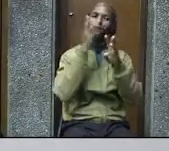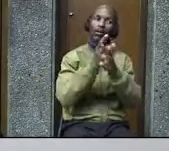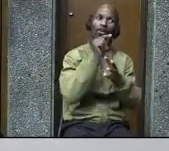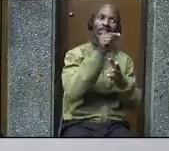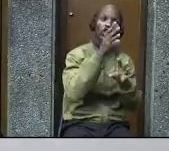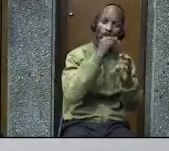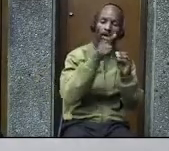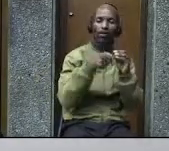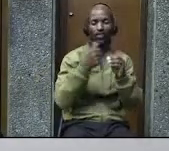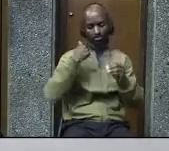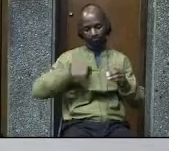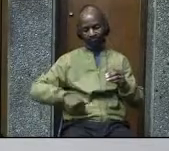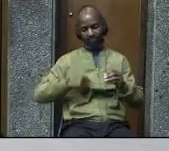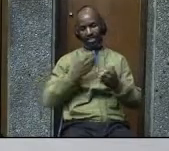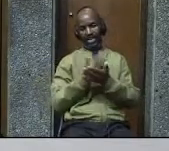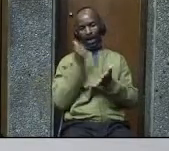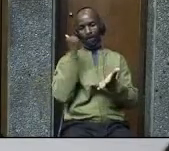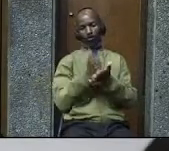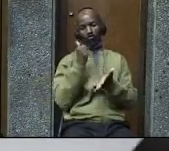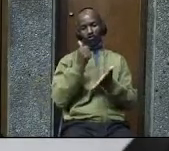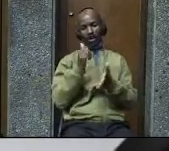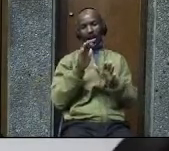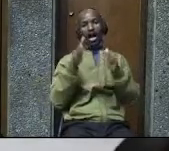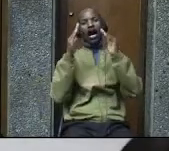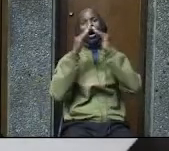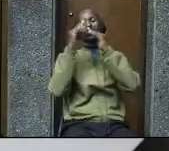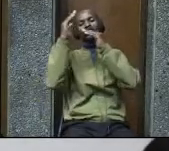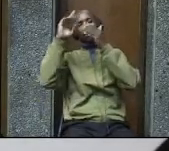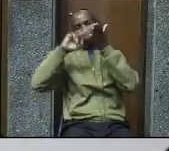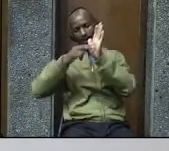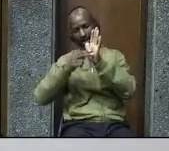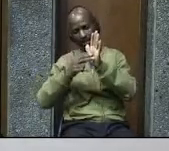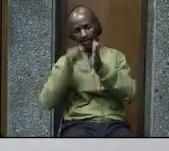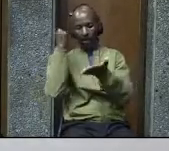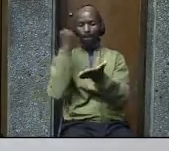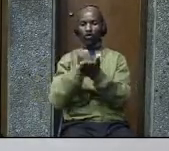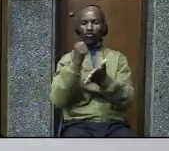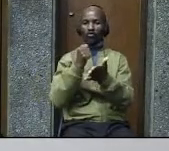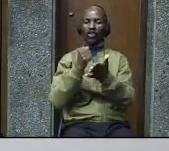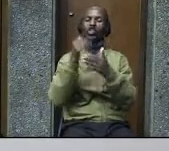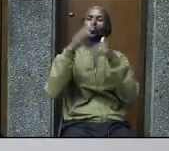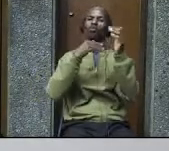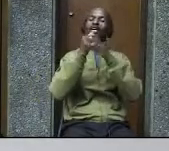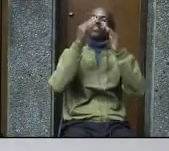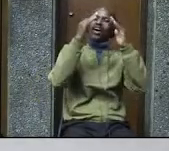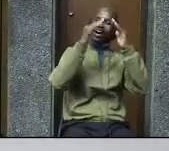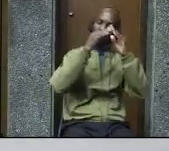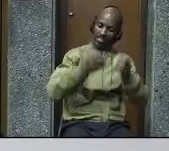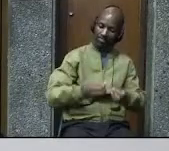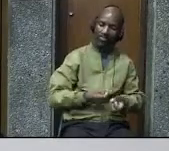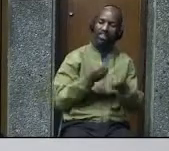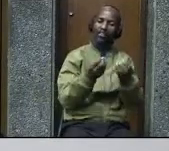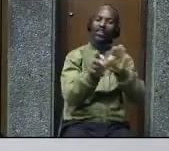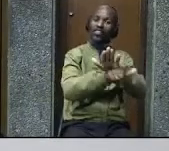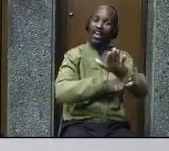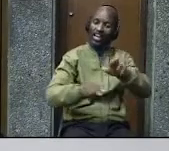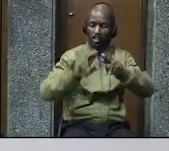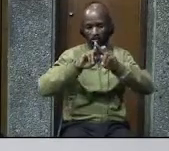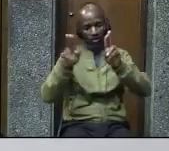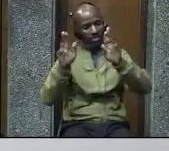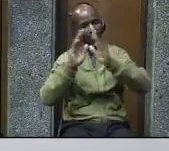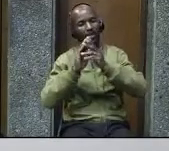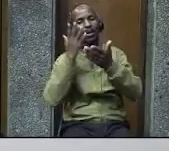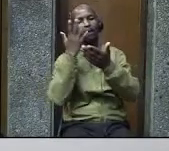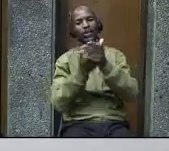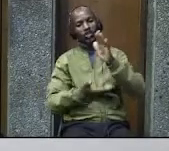about municipality can approve house plans, ba approval a agent, beba mo jotsa go lend ya se gae and so on,